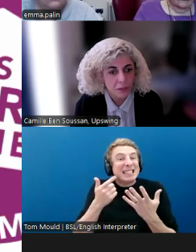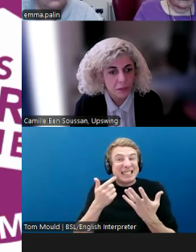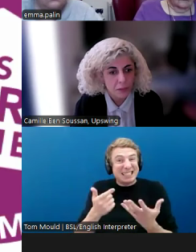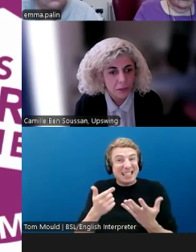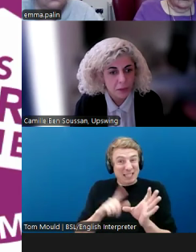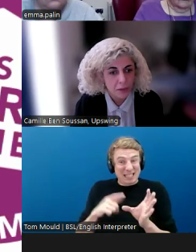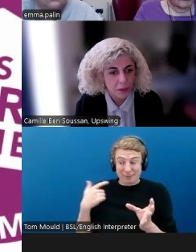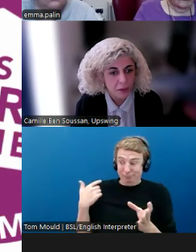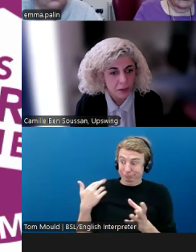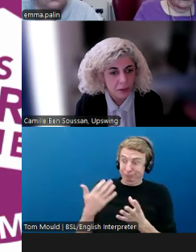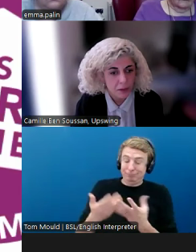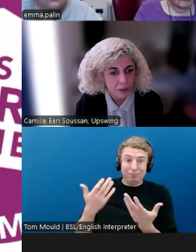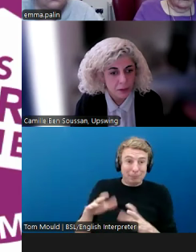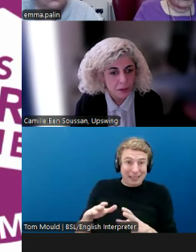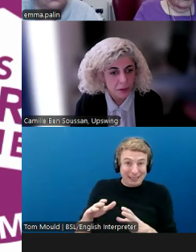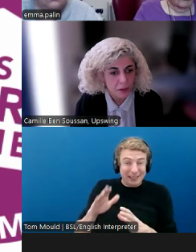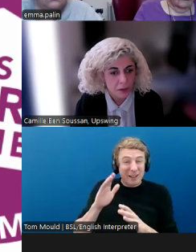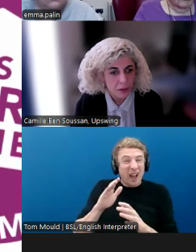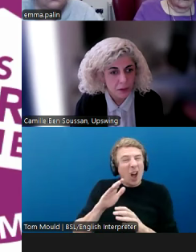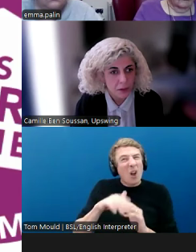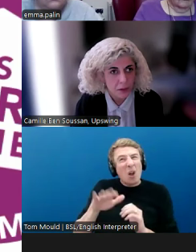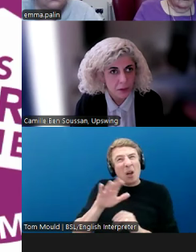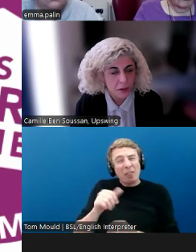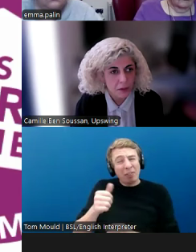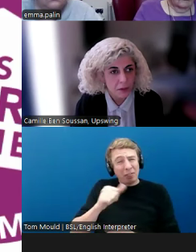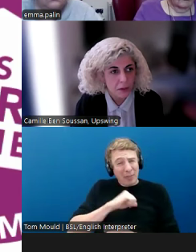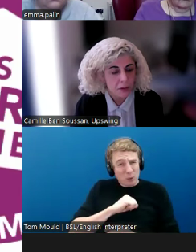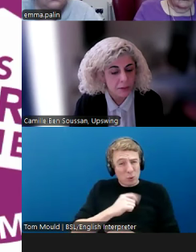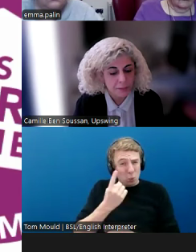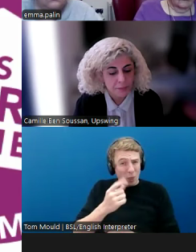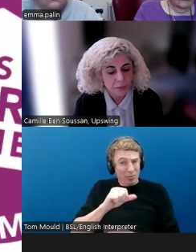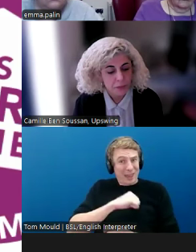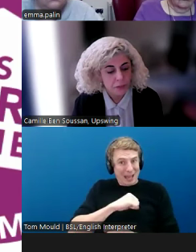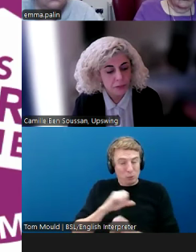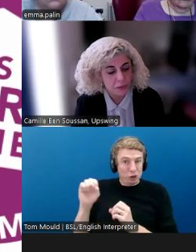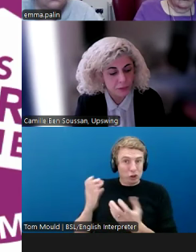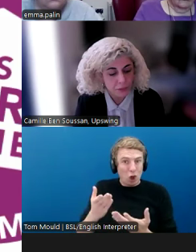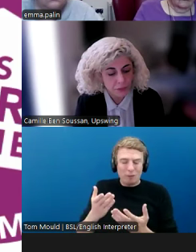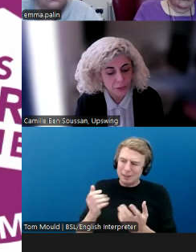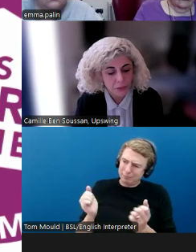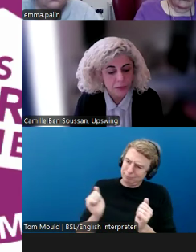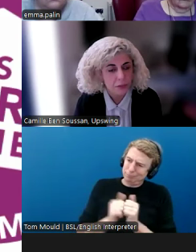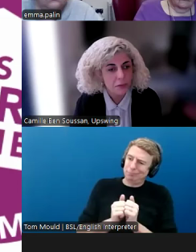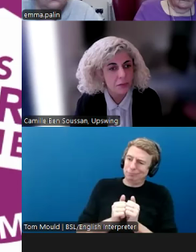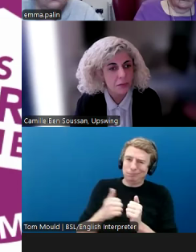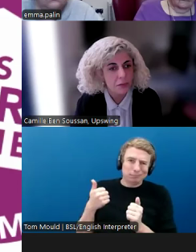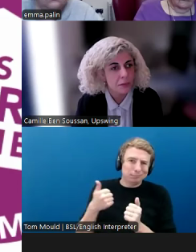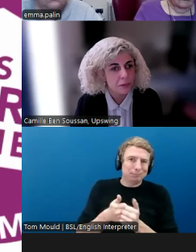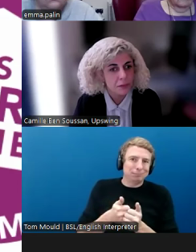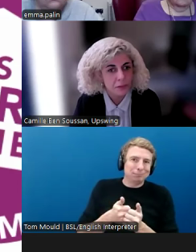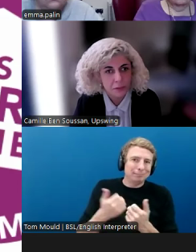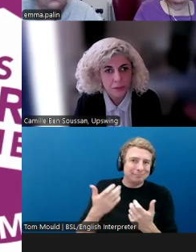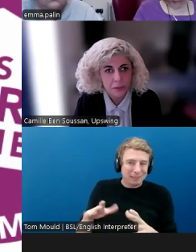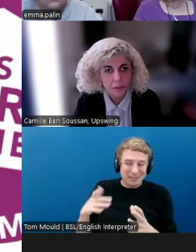services this year took the pledge. There was a lot more that took part, but there was over 1,000 that took part in this